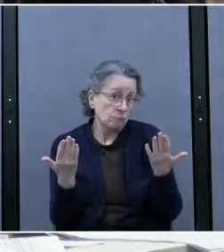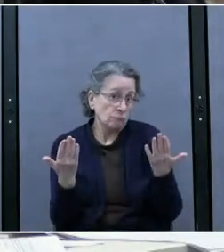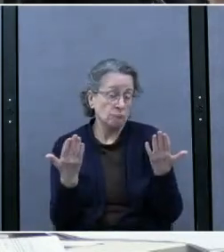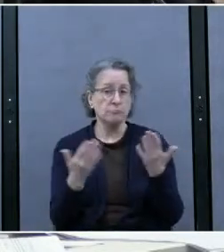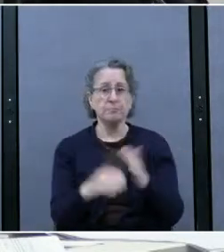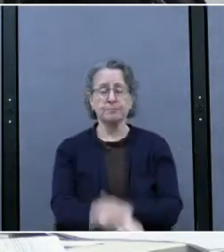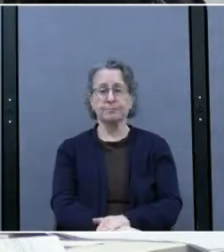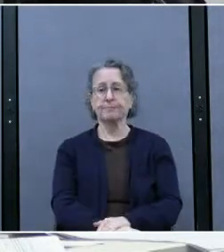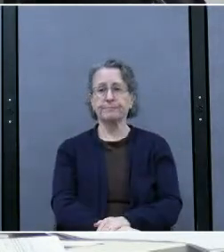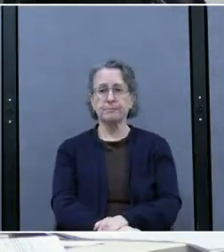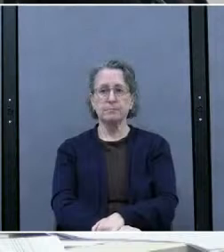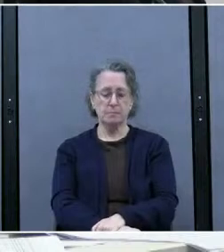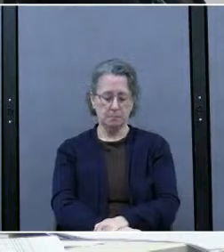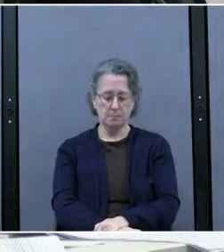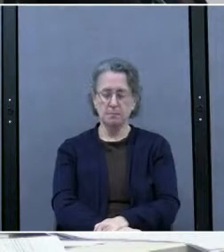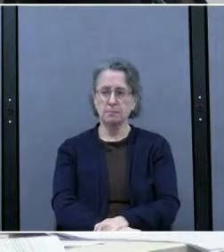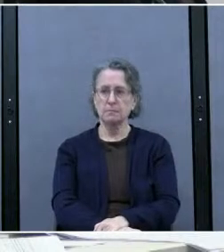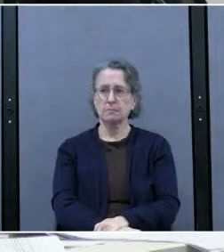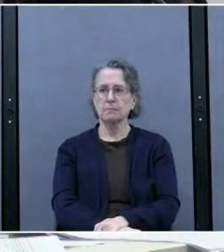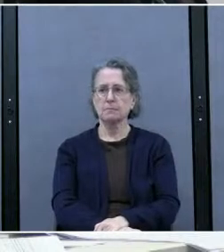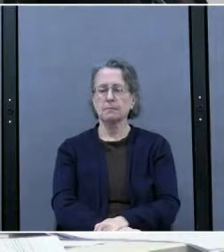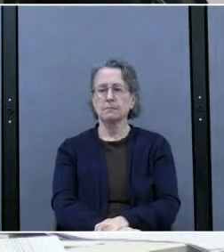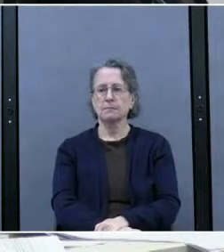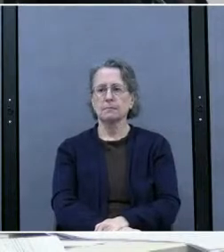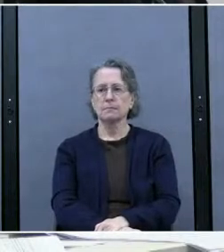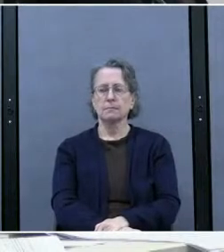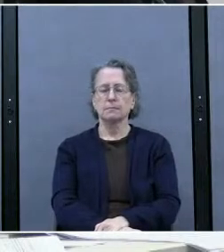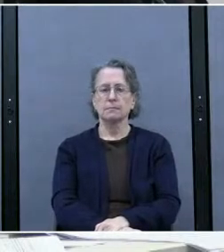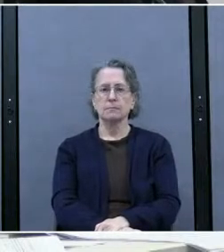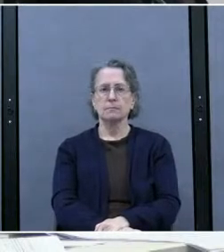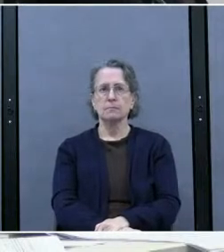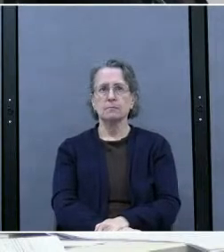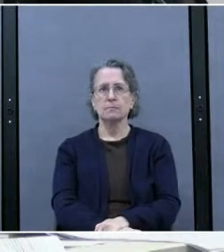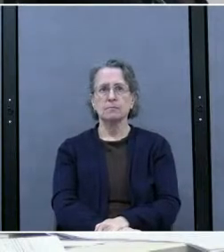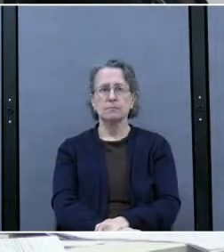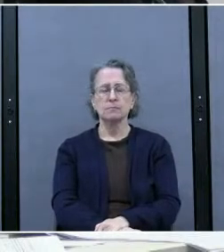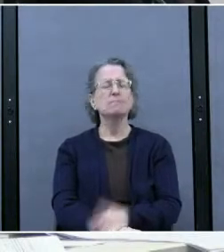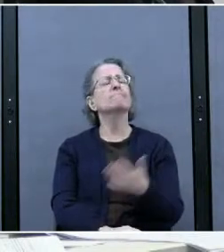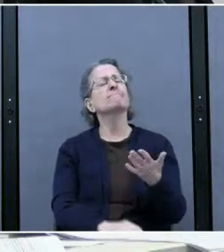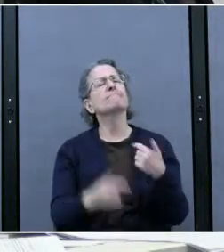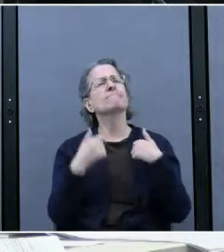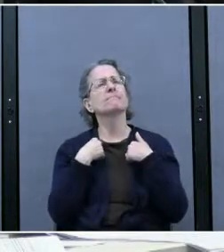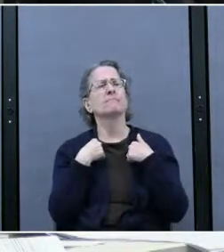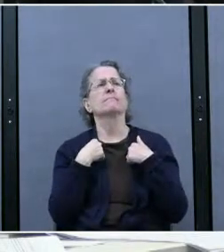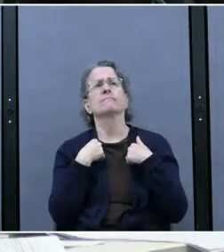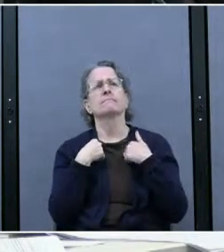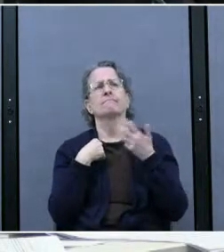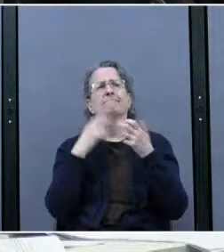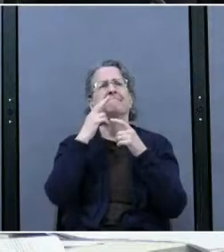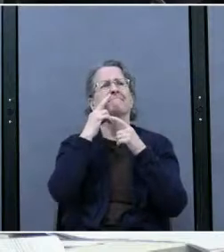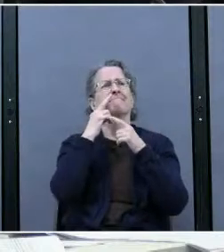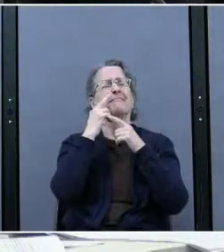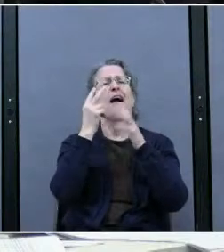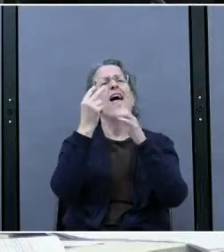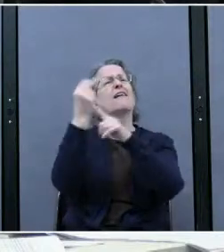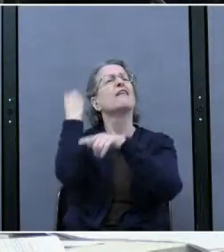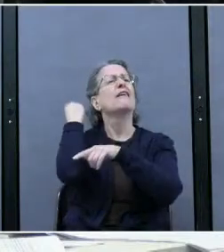spend the time. I guess I like to think back to, like, say